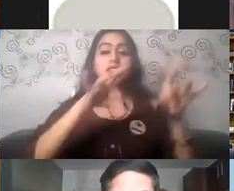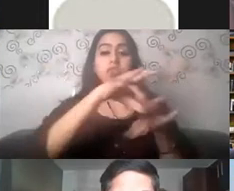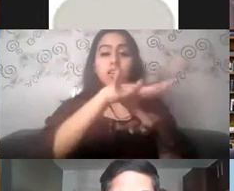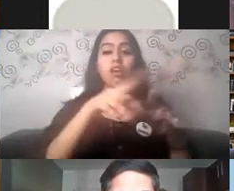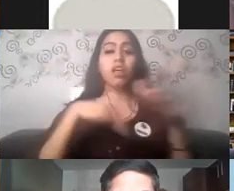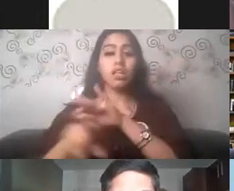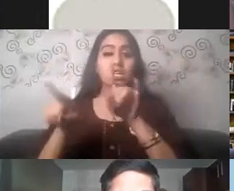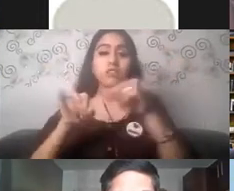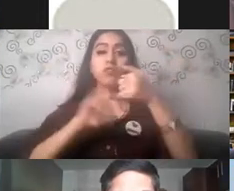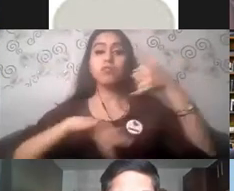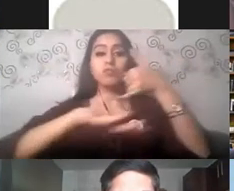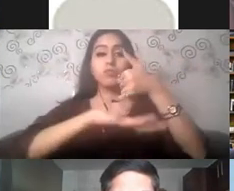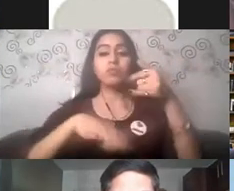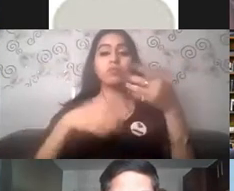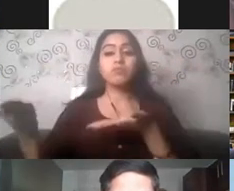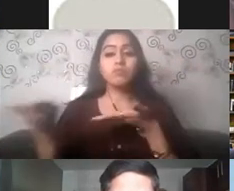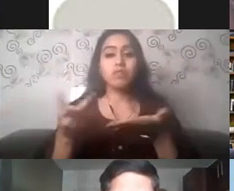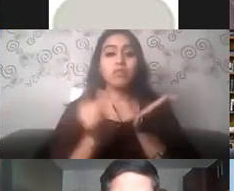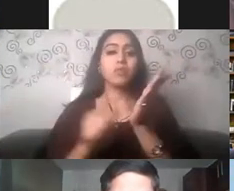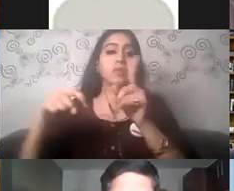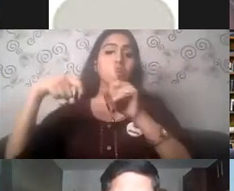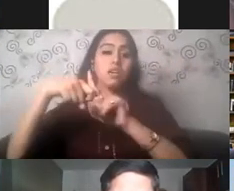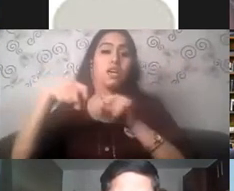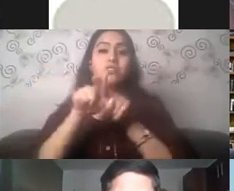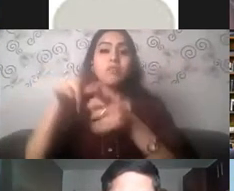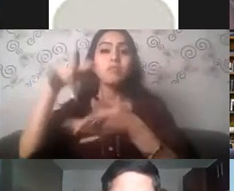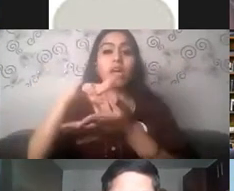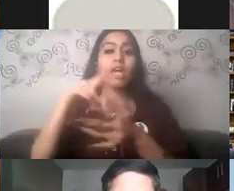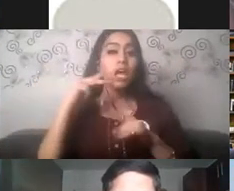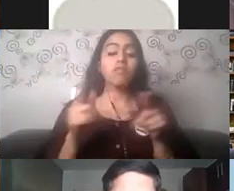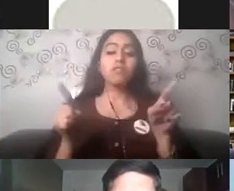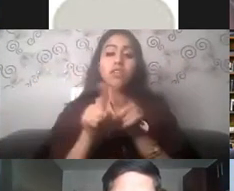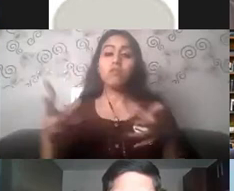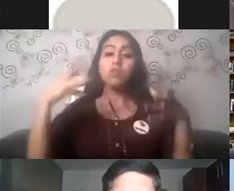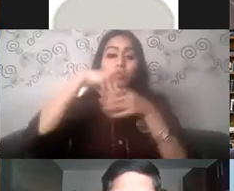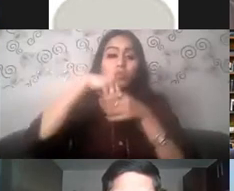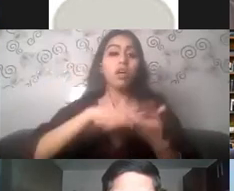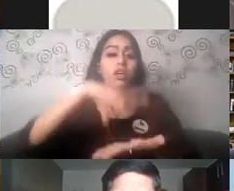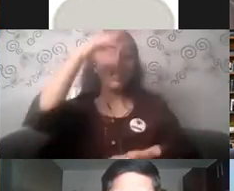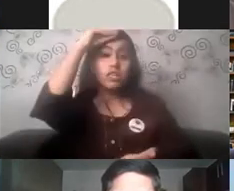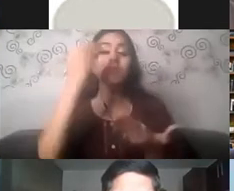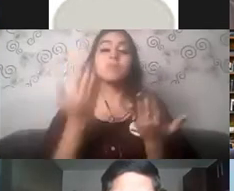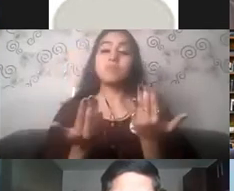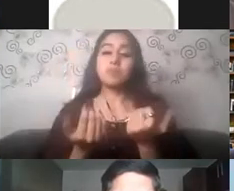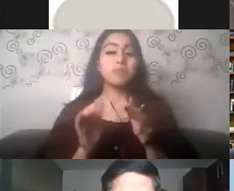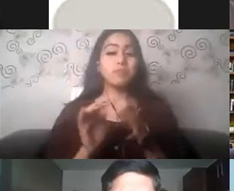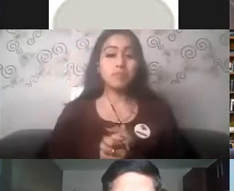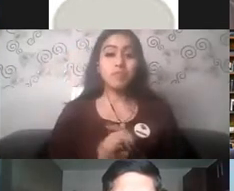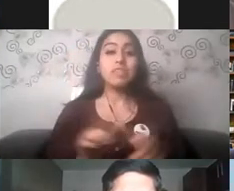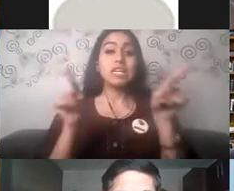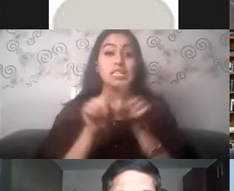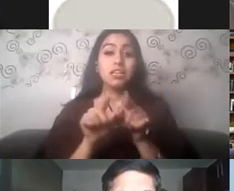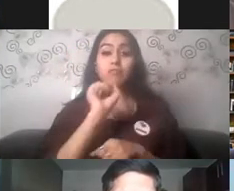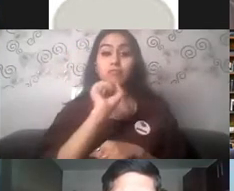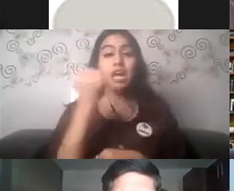for people with disability in the UK? And can we adopt, can we learn from this and use some of